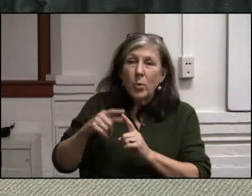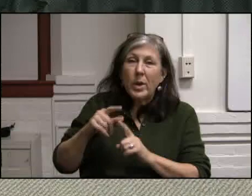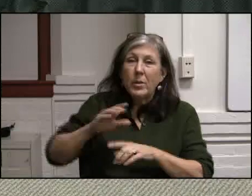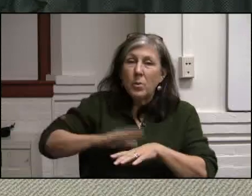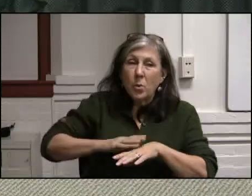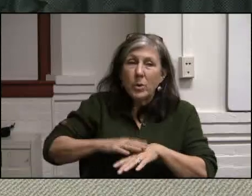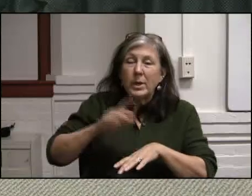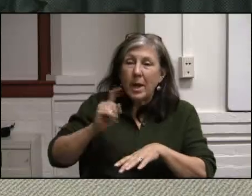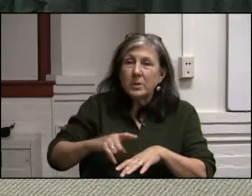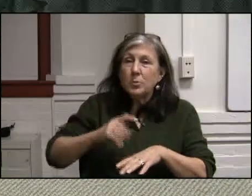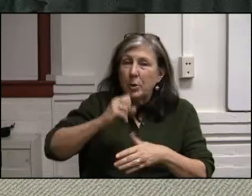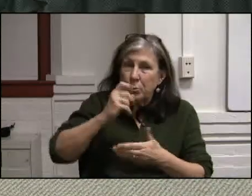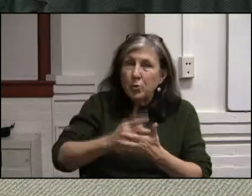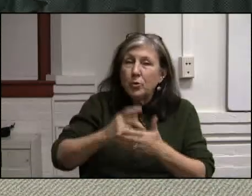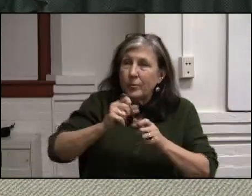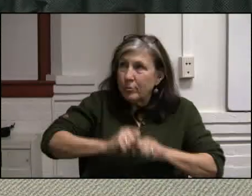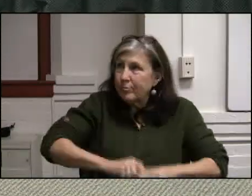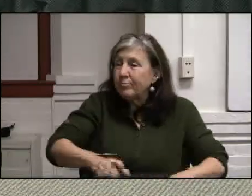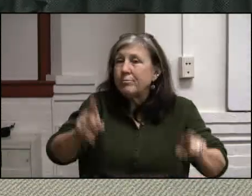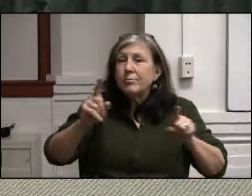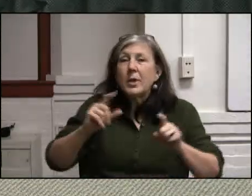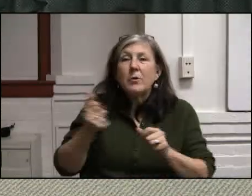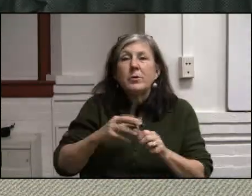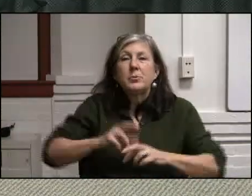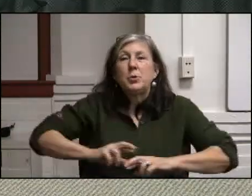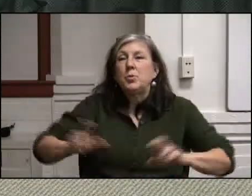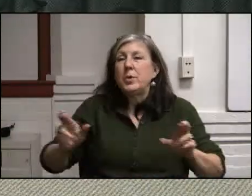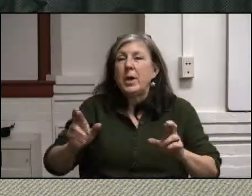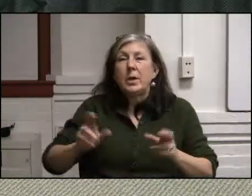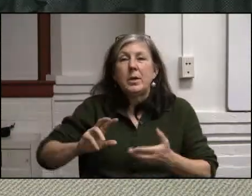everything needs to be final and ready to go into the town report, we need